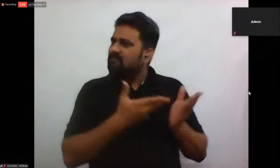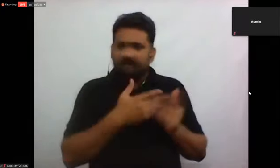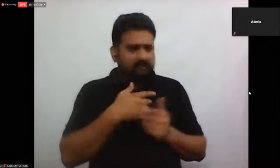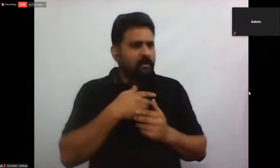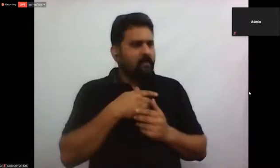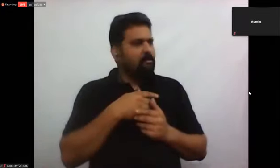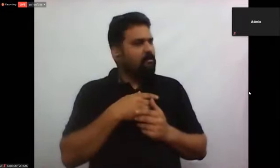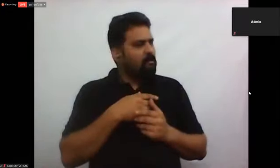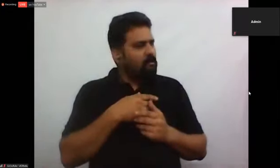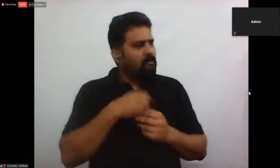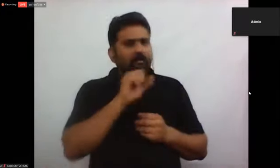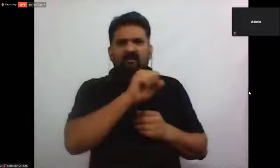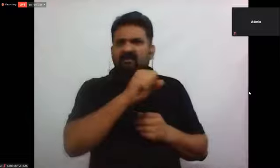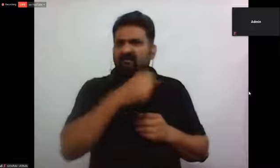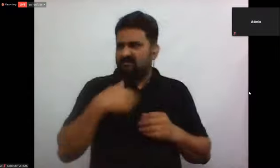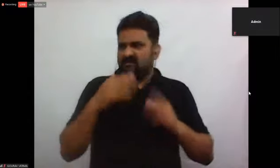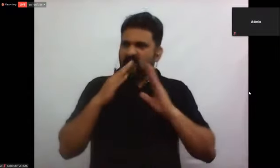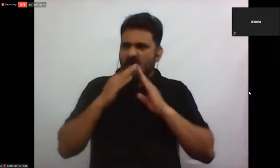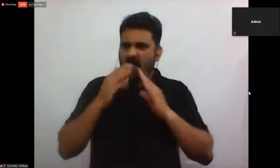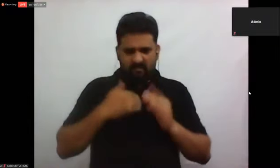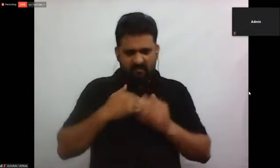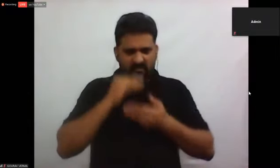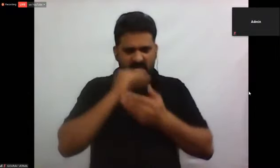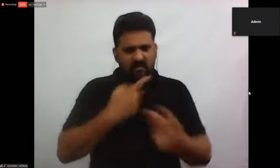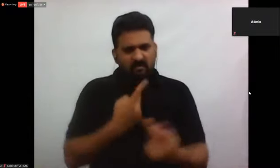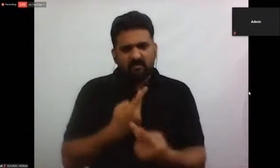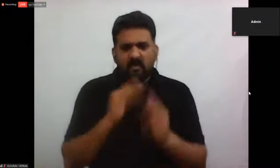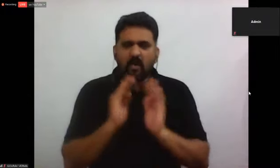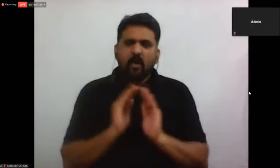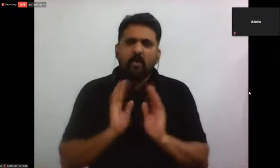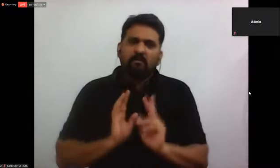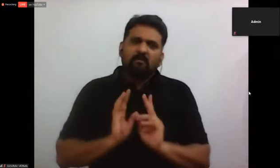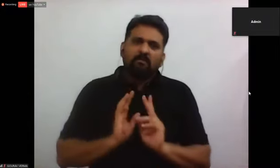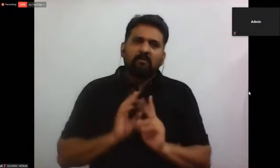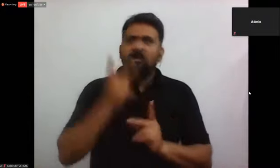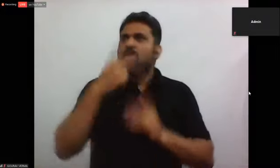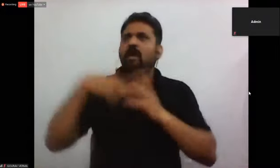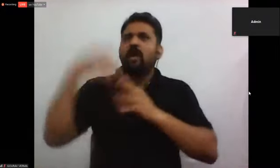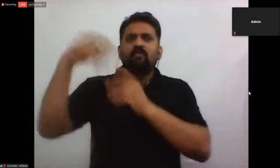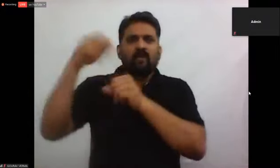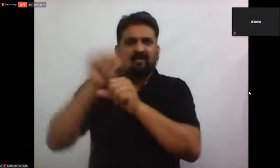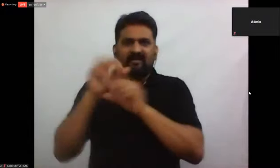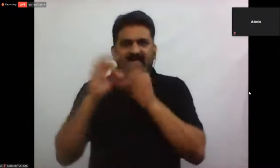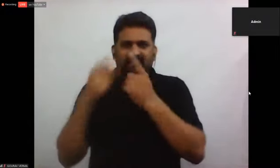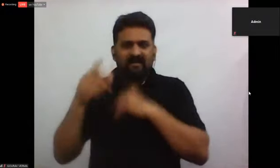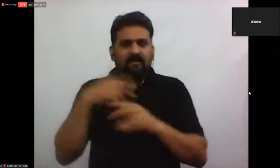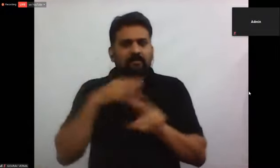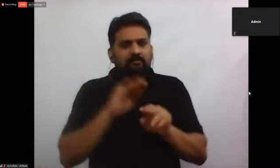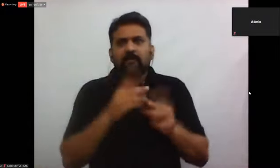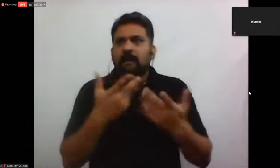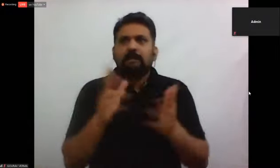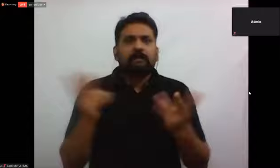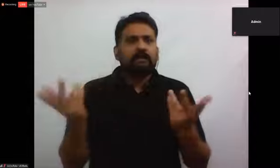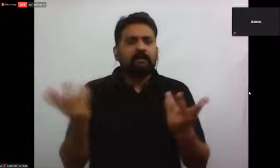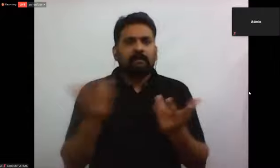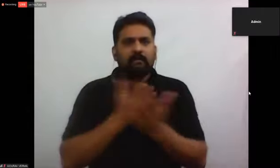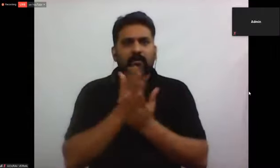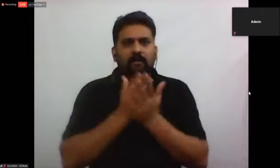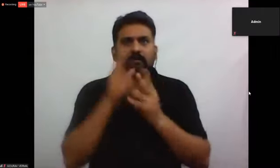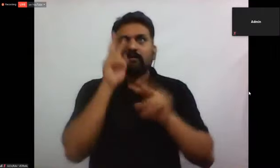house, me and my child are alone at the house. The others all go away. So the child doesn't have any kind of